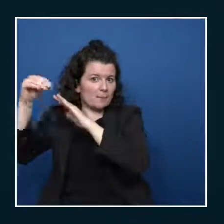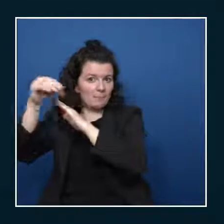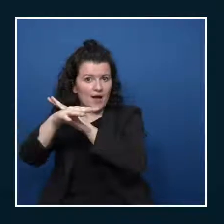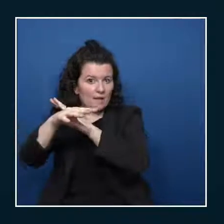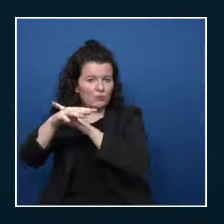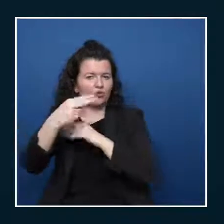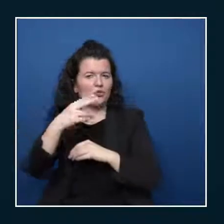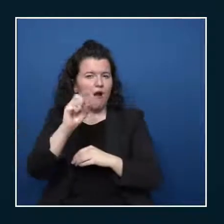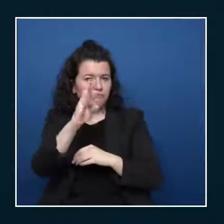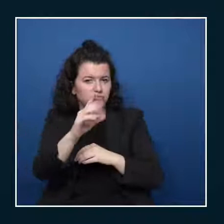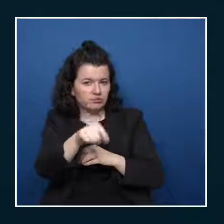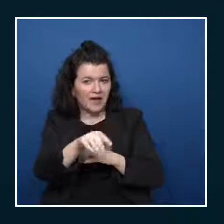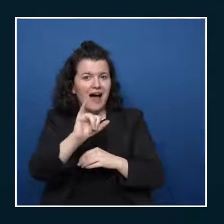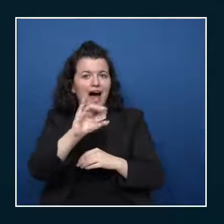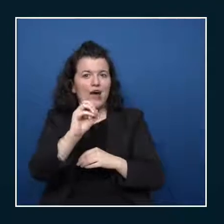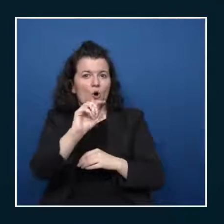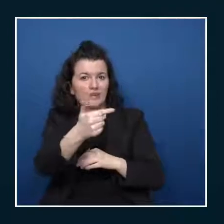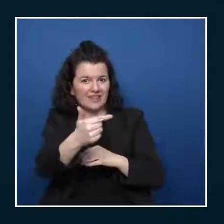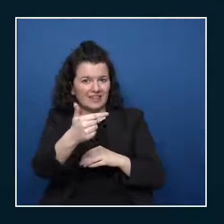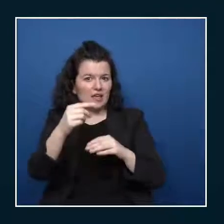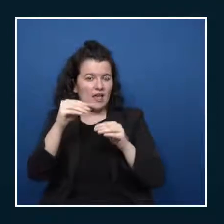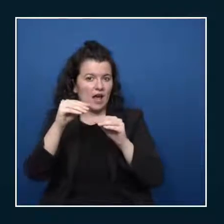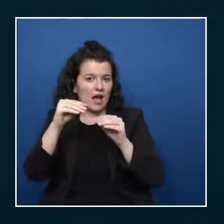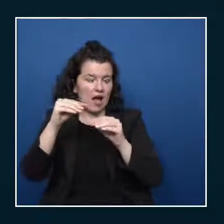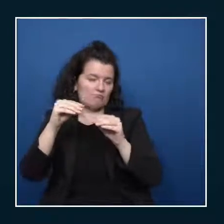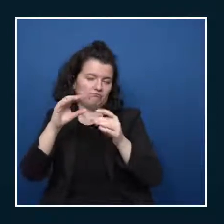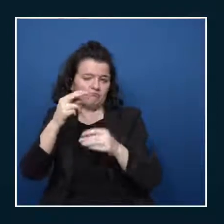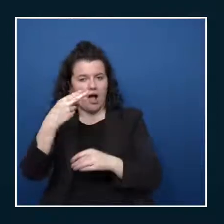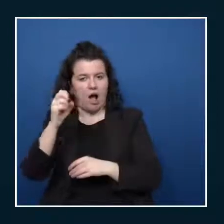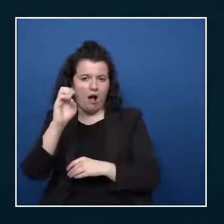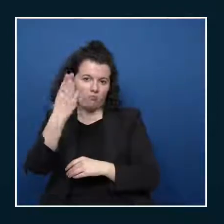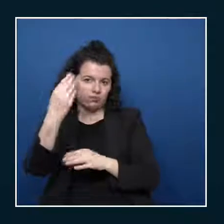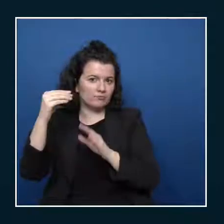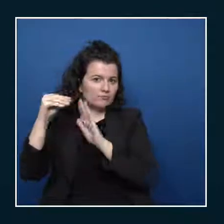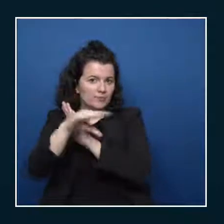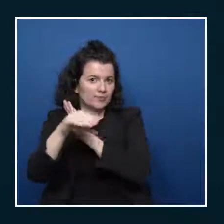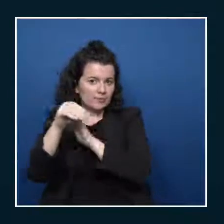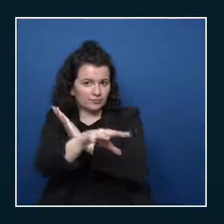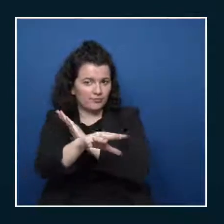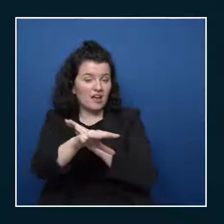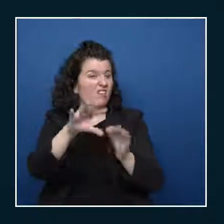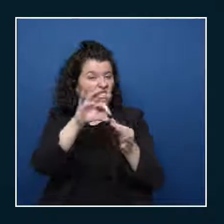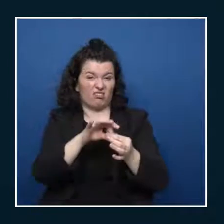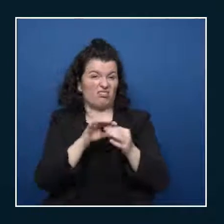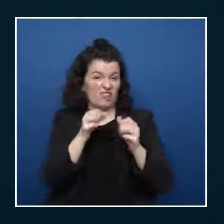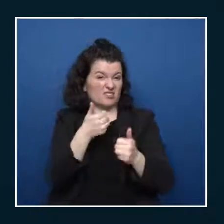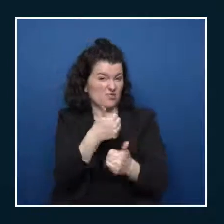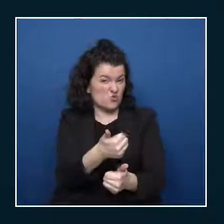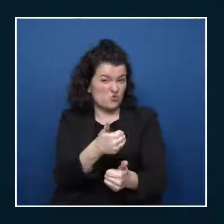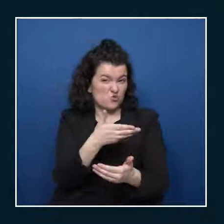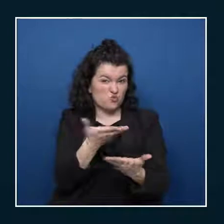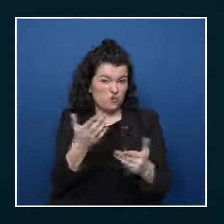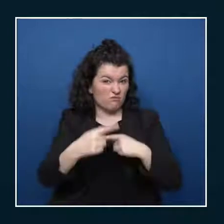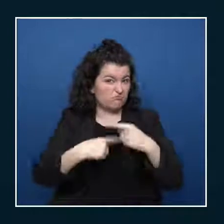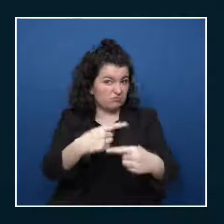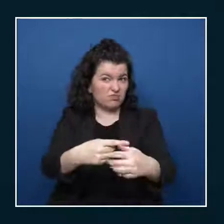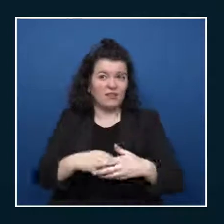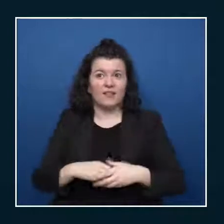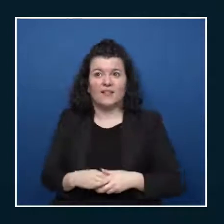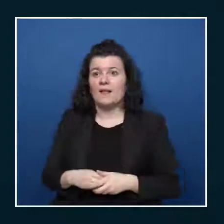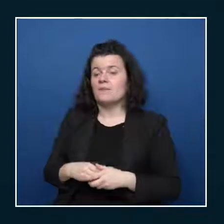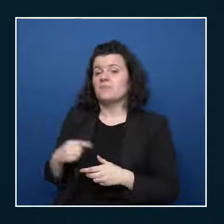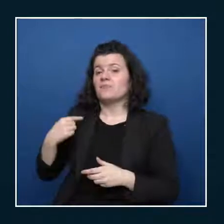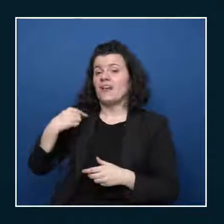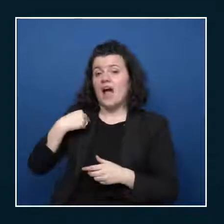to the IoT hub, it doesn't get there. Right? And that's the cool part. True. And so the cool thing is there's a way to do it. Like, look, I was